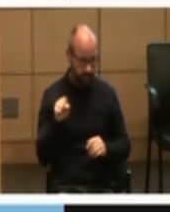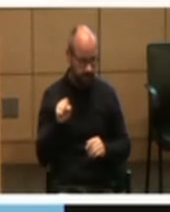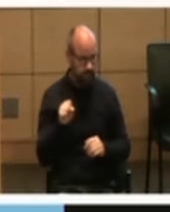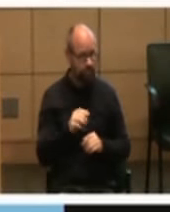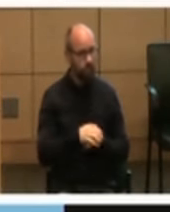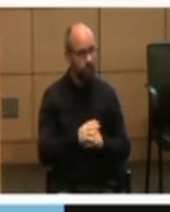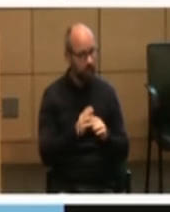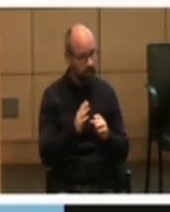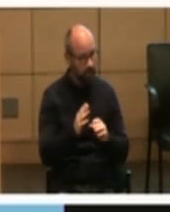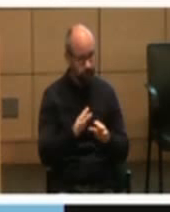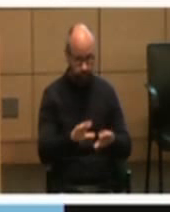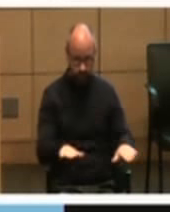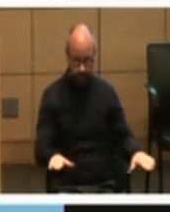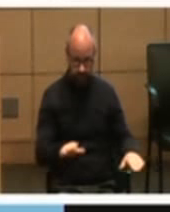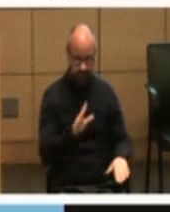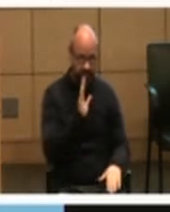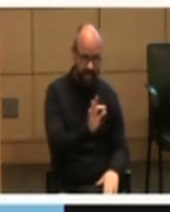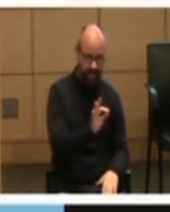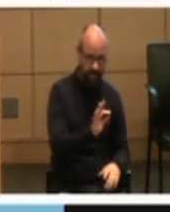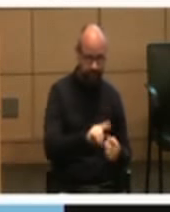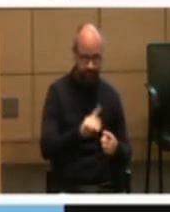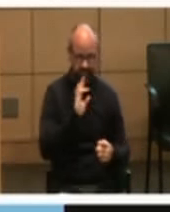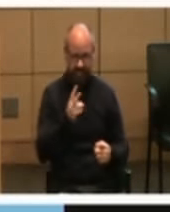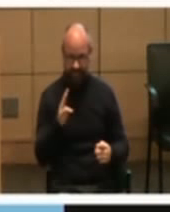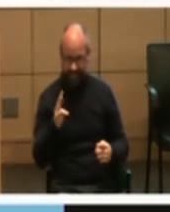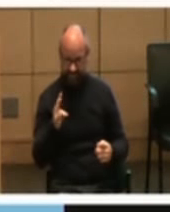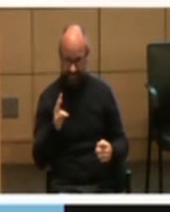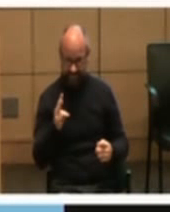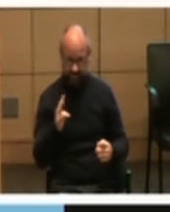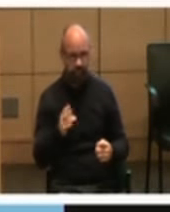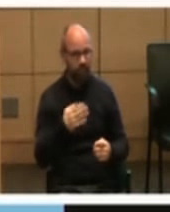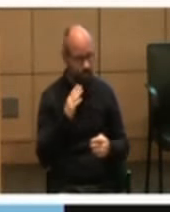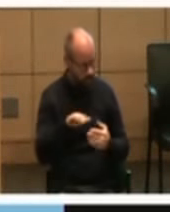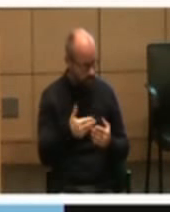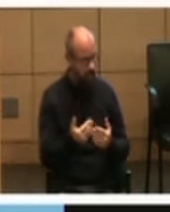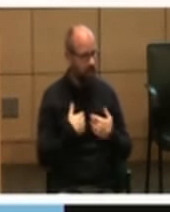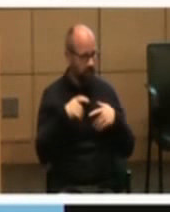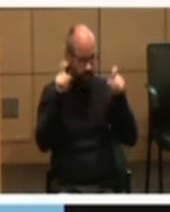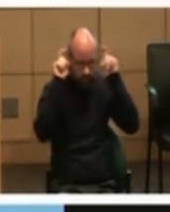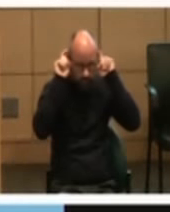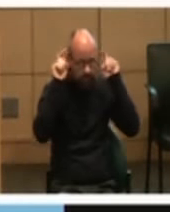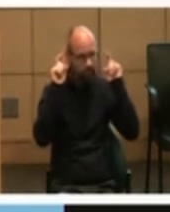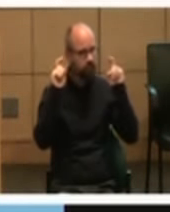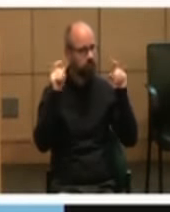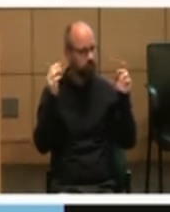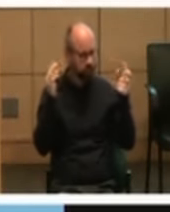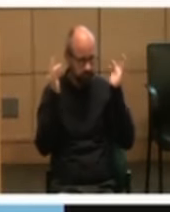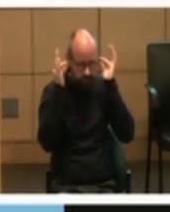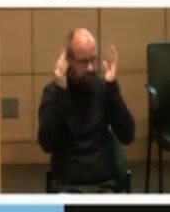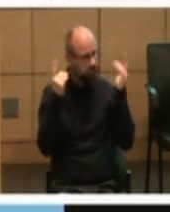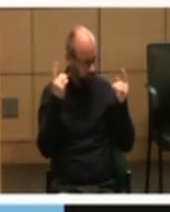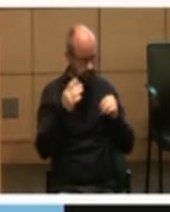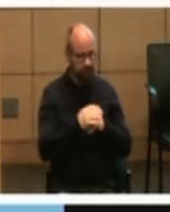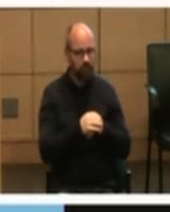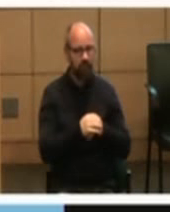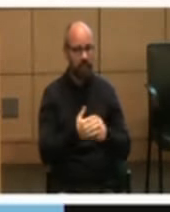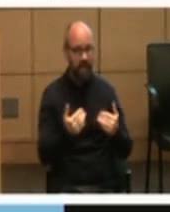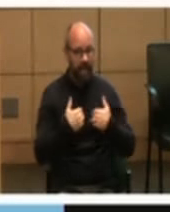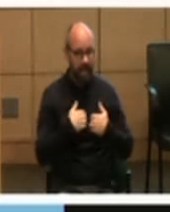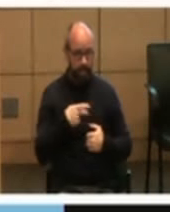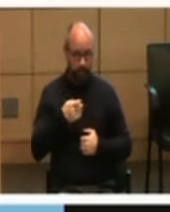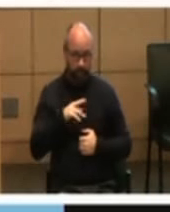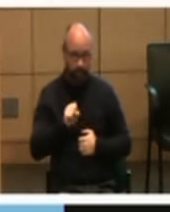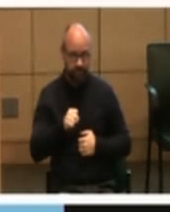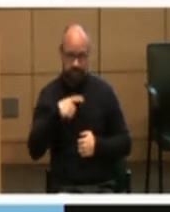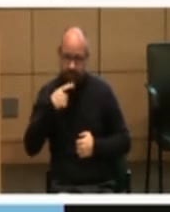then children 9 to 17 years of age, who were all wearing amplification, and then we had age-matched peers with normal hearing